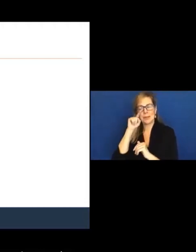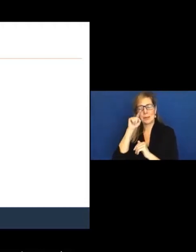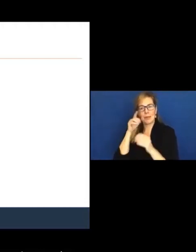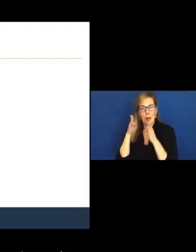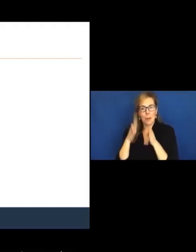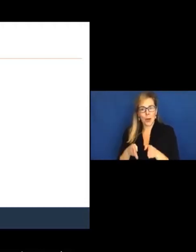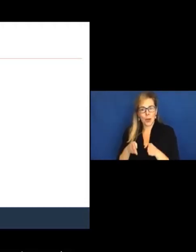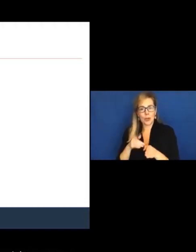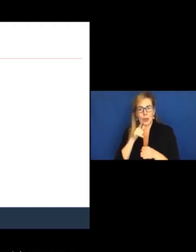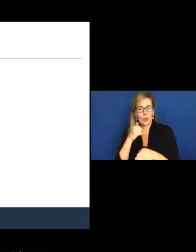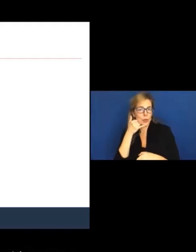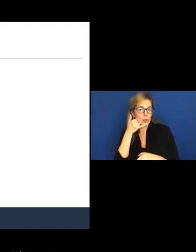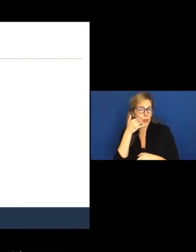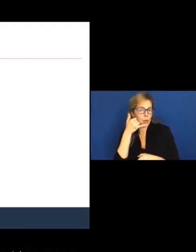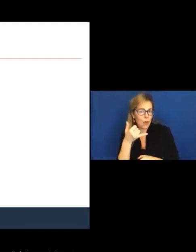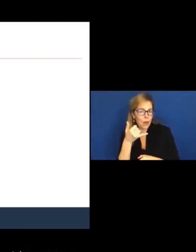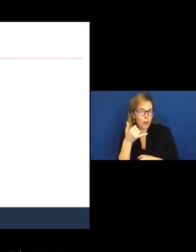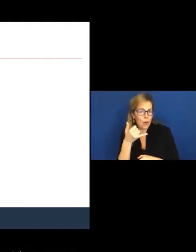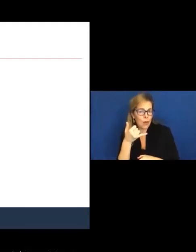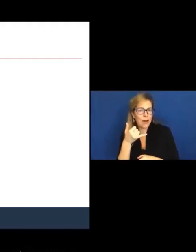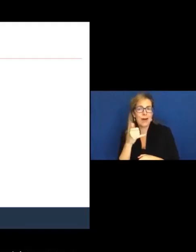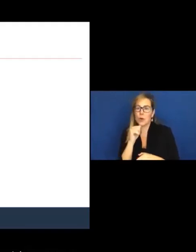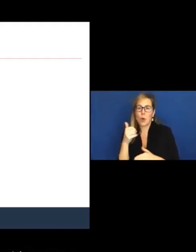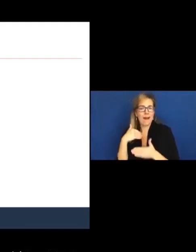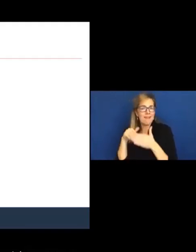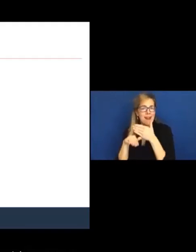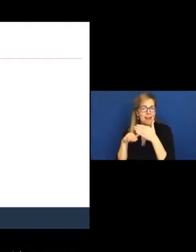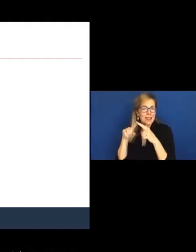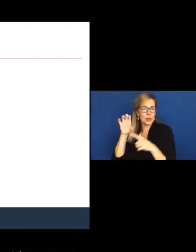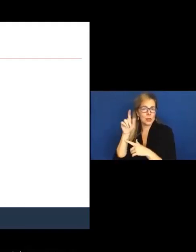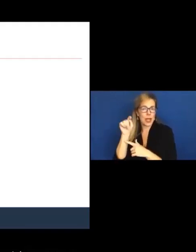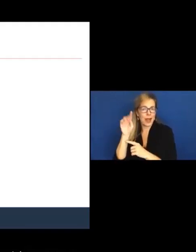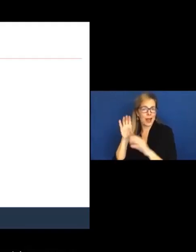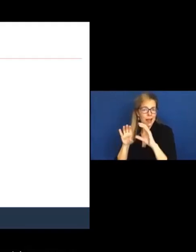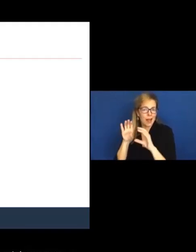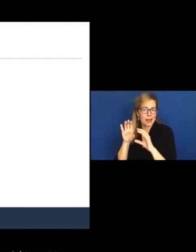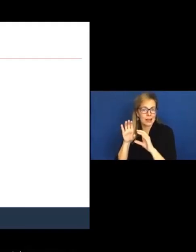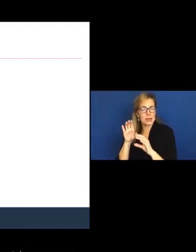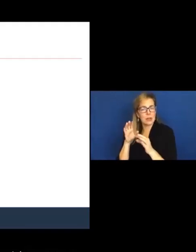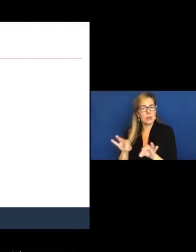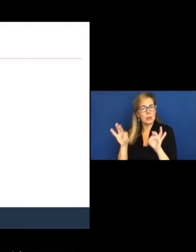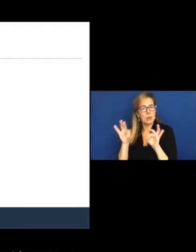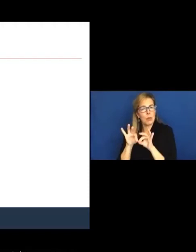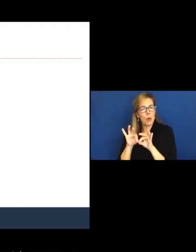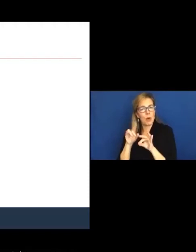that meeting don't have access to that. So you might want to share that verbally.